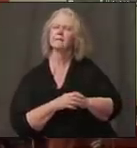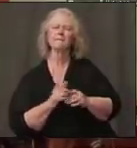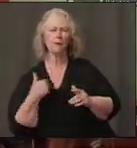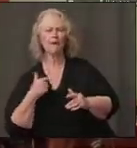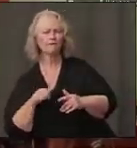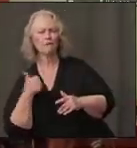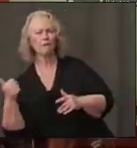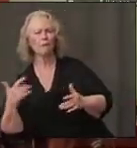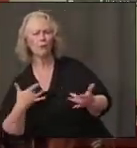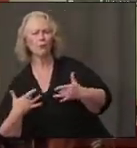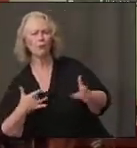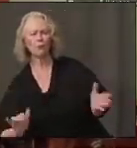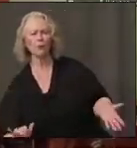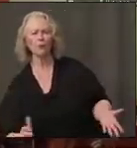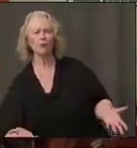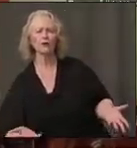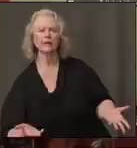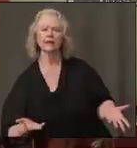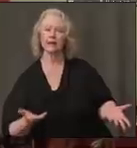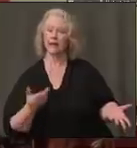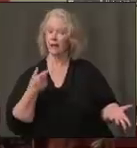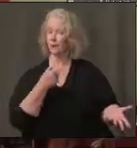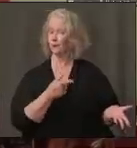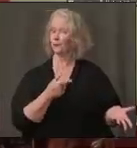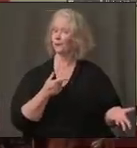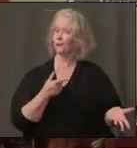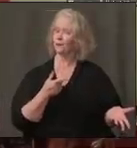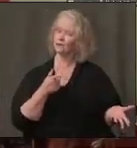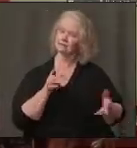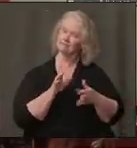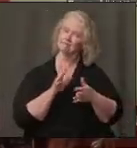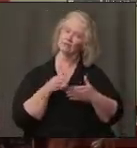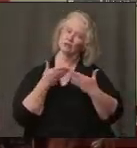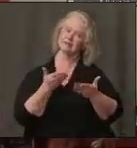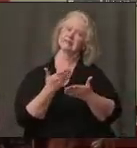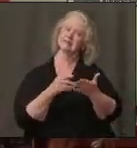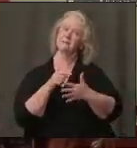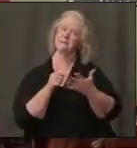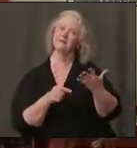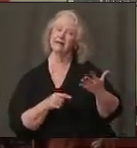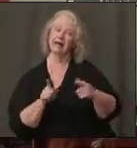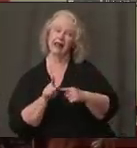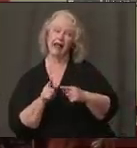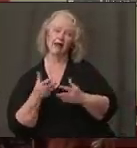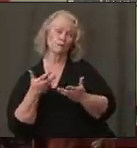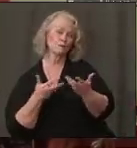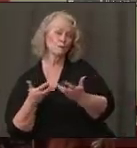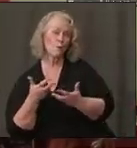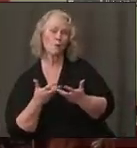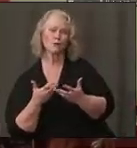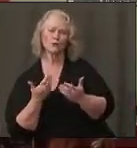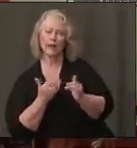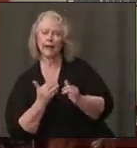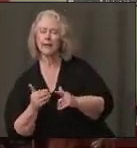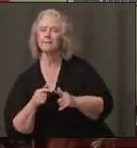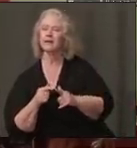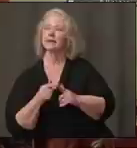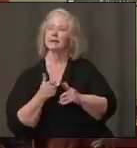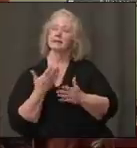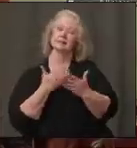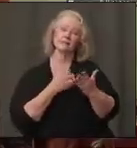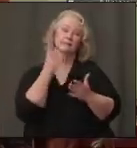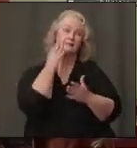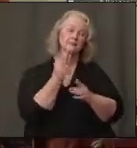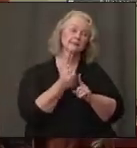worries that we have to be aware of, and I think you were hinting at some of them in terms of socialization, in terms of abuse at home and other